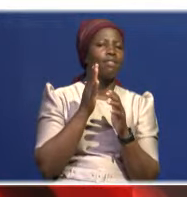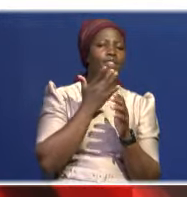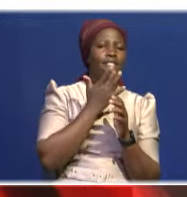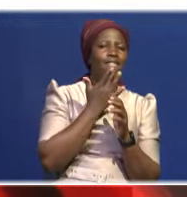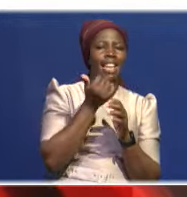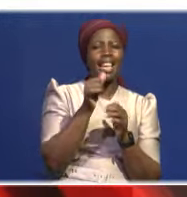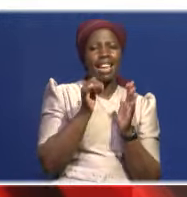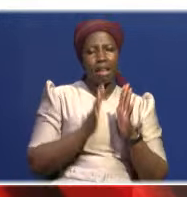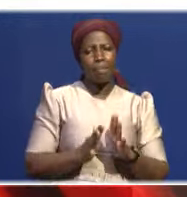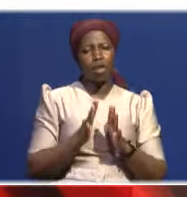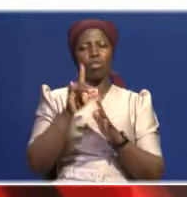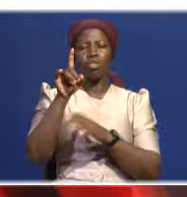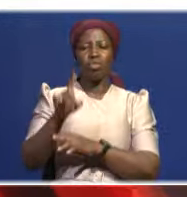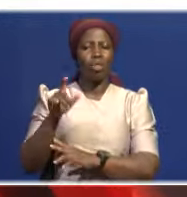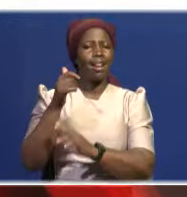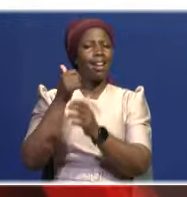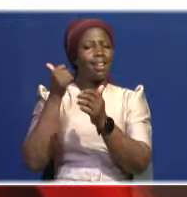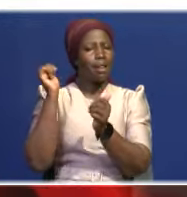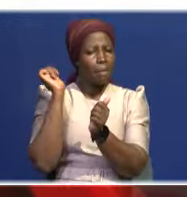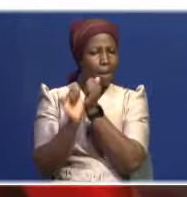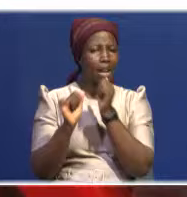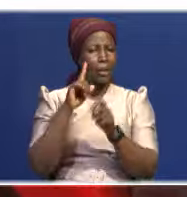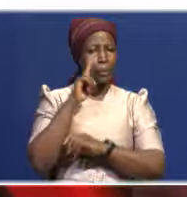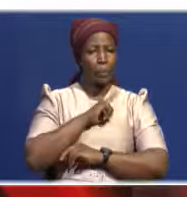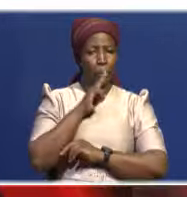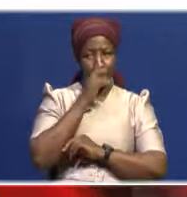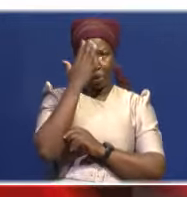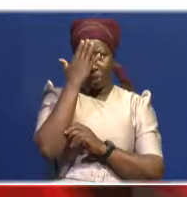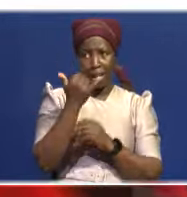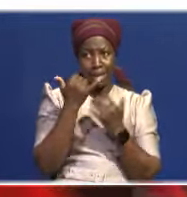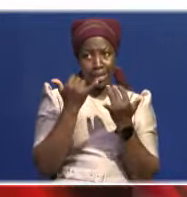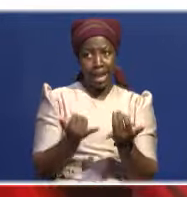kali kabisa. Tusahii napelekwa na pikipiki,